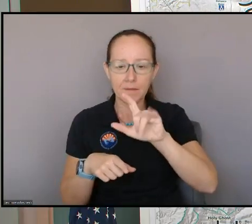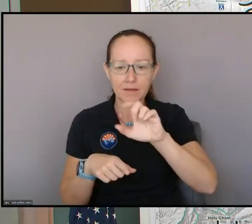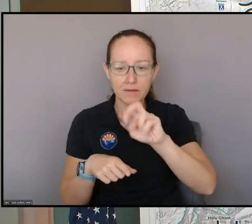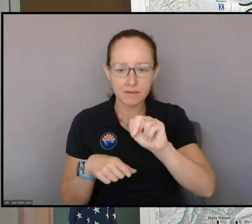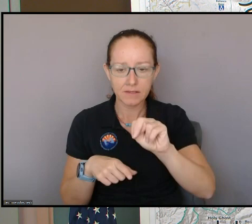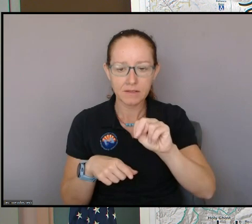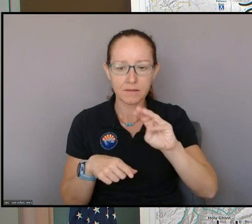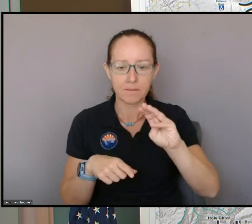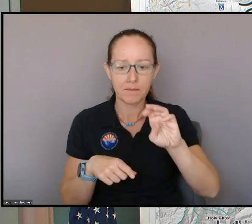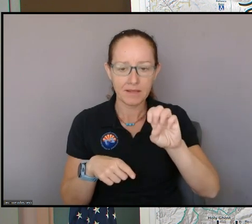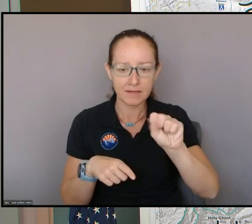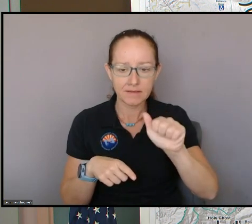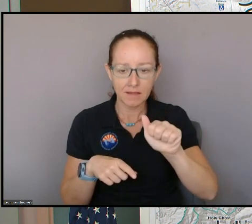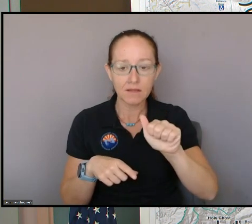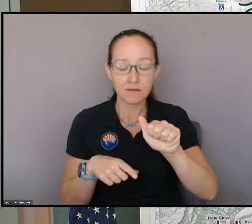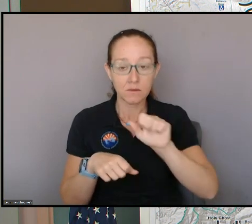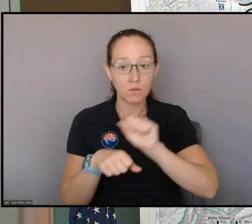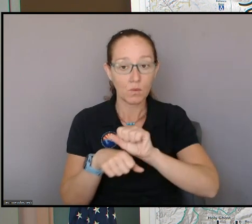work up in there.